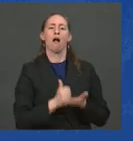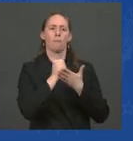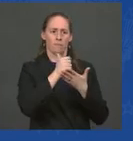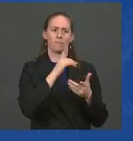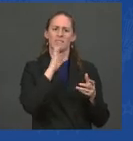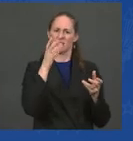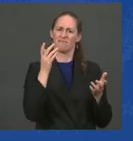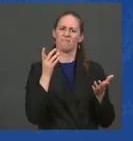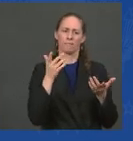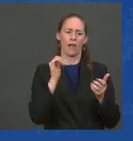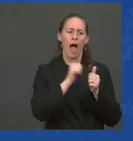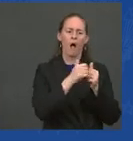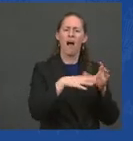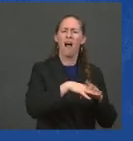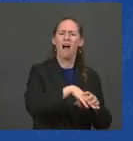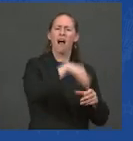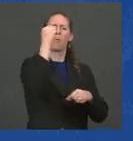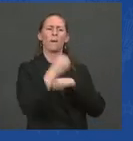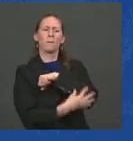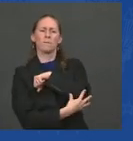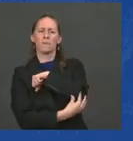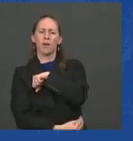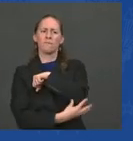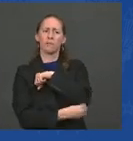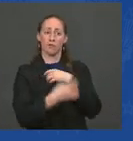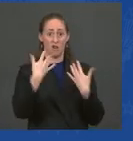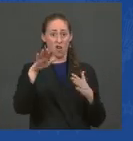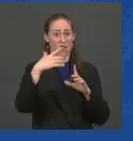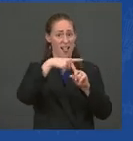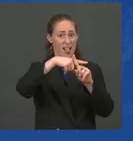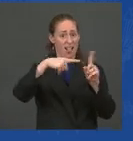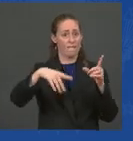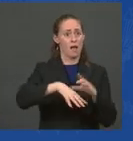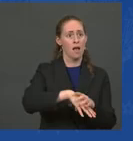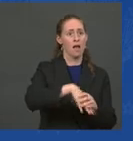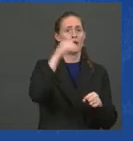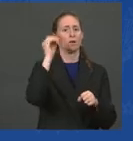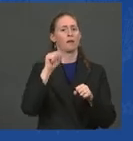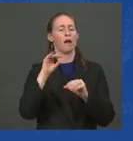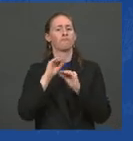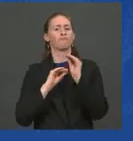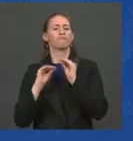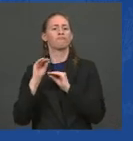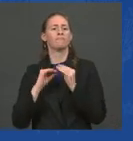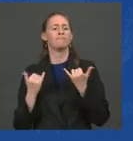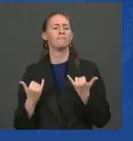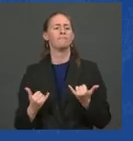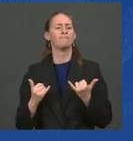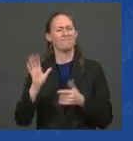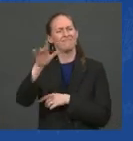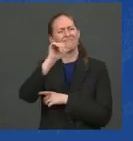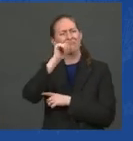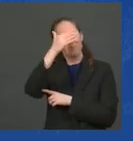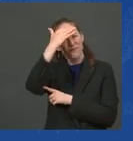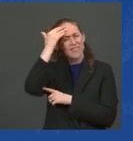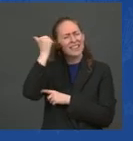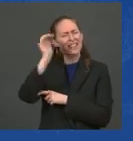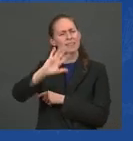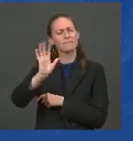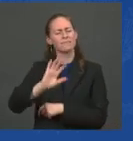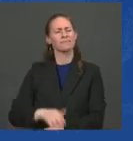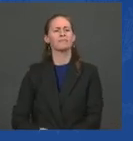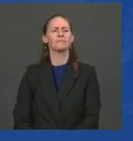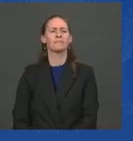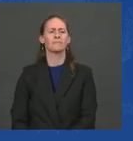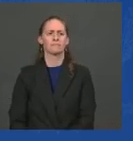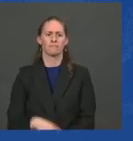it nearly in half. And none of us should lose sight of what it meant to American families when we think about our mission to